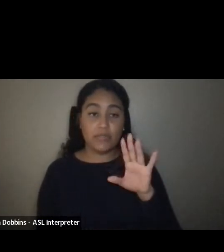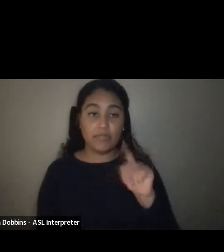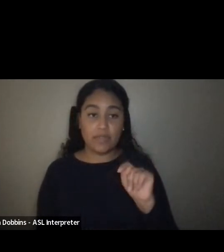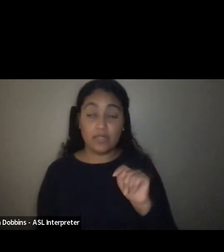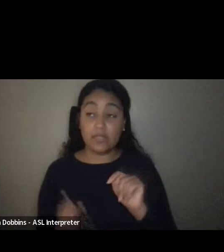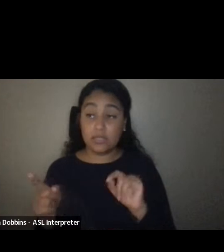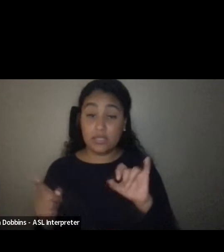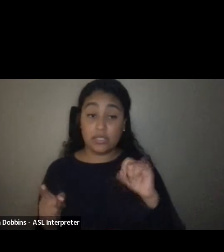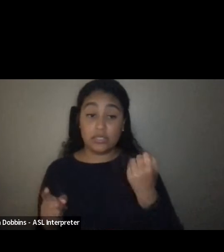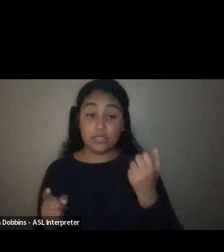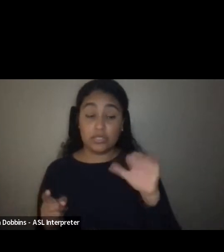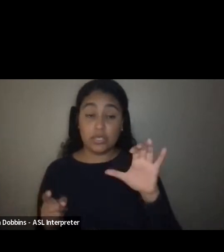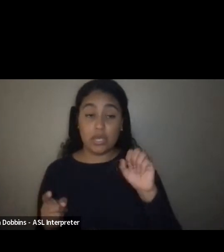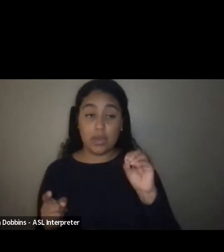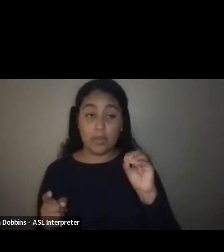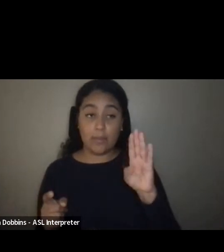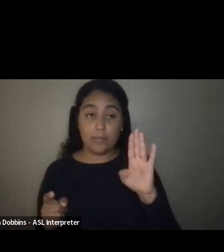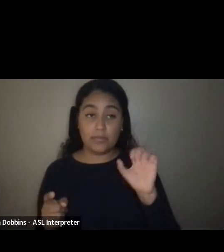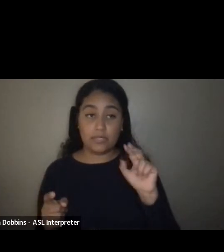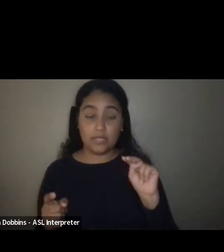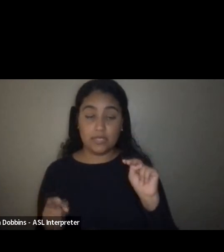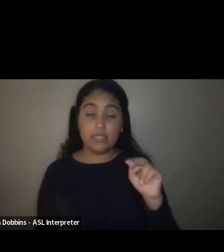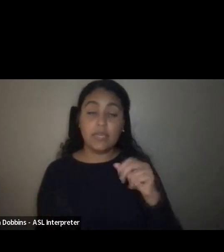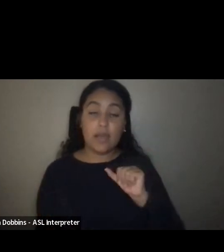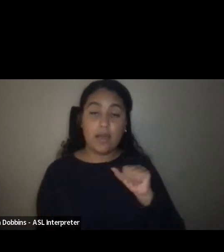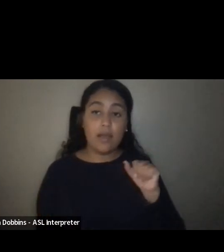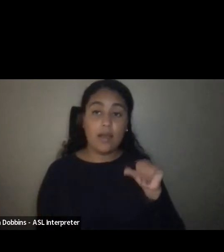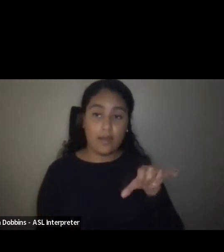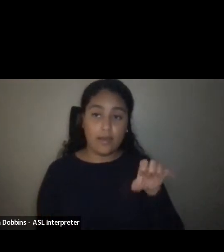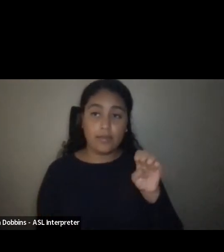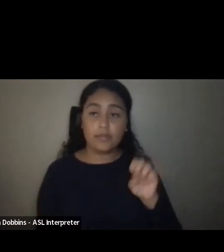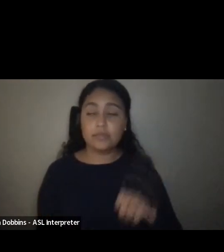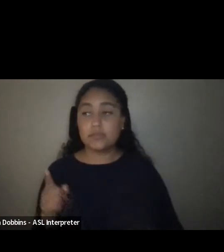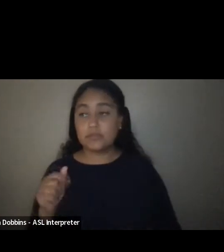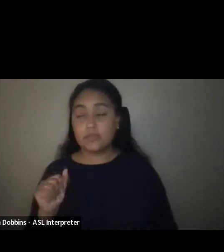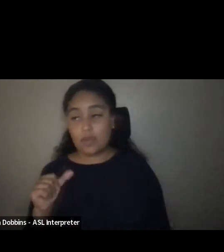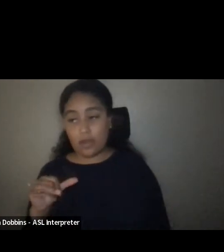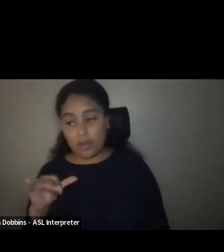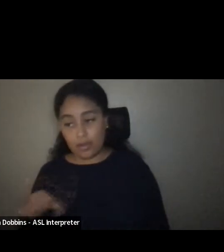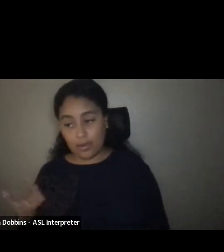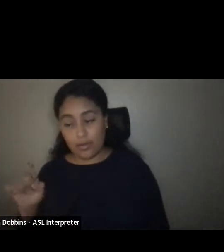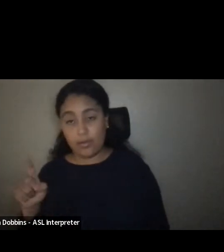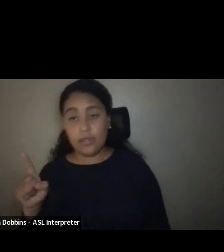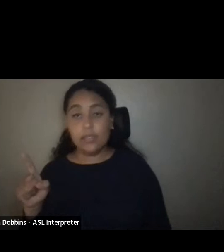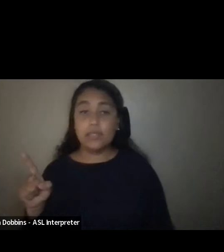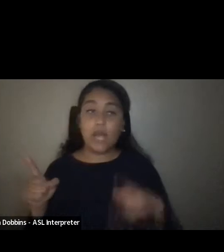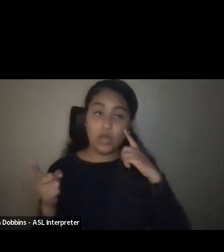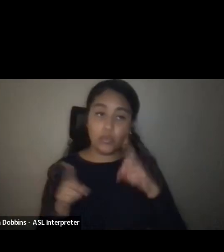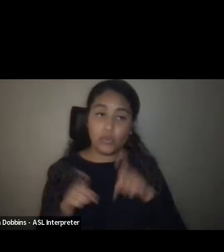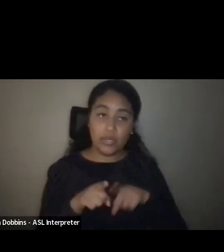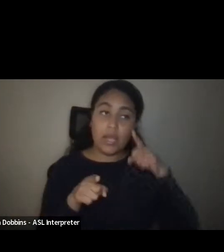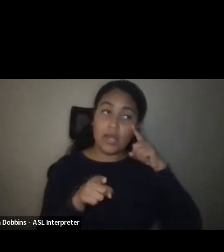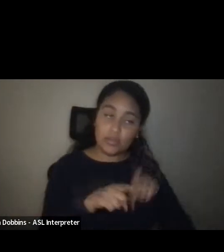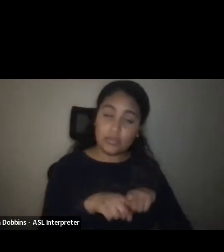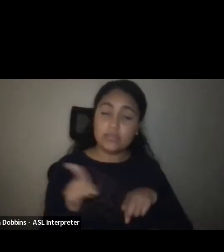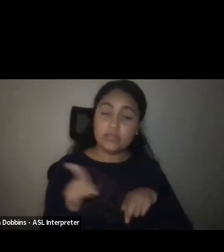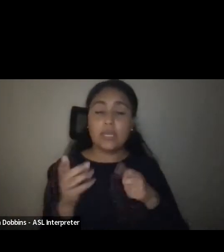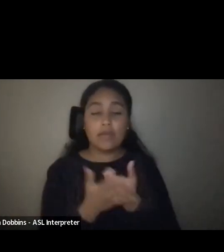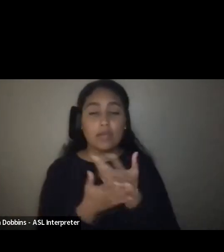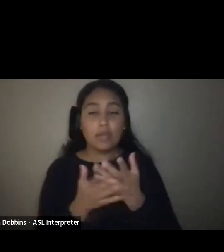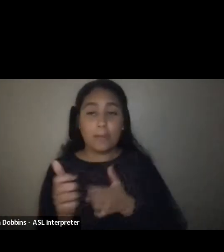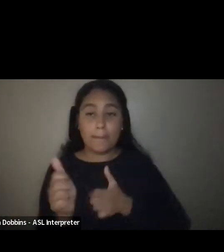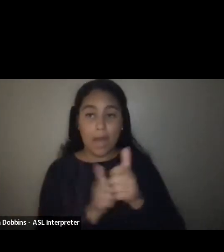Trustee Jacobson, how do you vote? Aye. Trustee Chavez? Aye. Trustee Griffin? Aye. And I vote aye. Motion